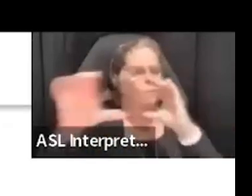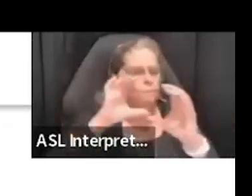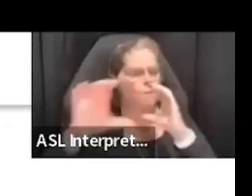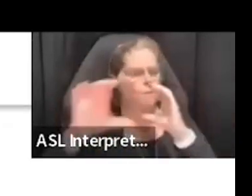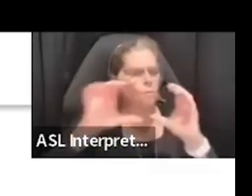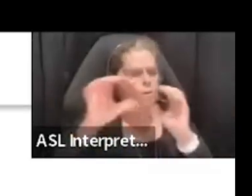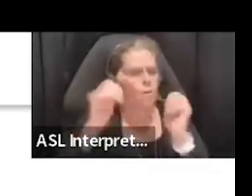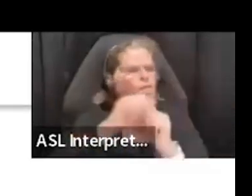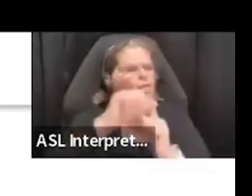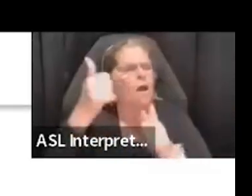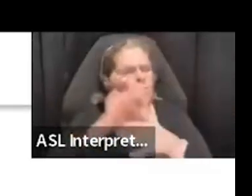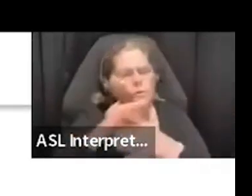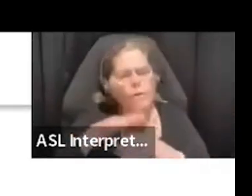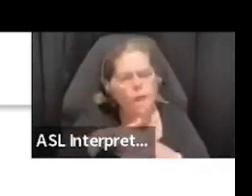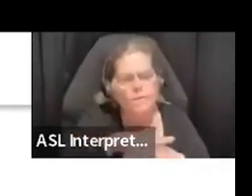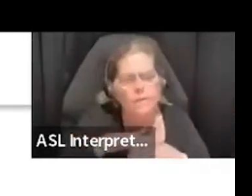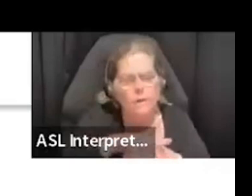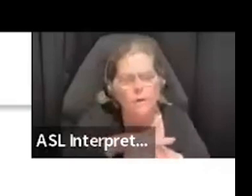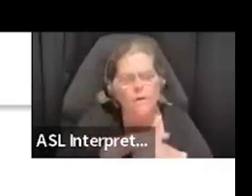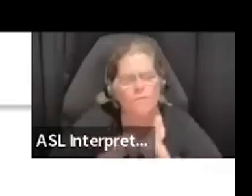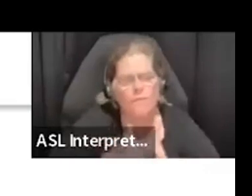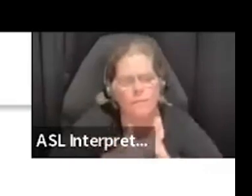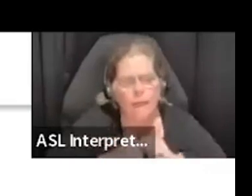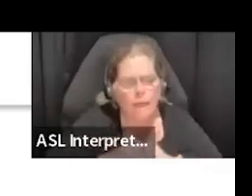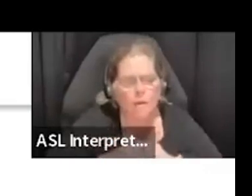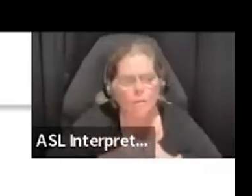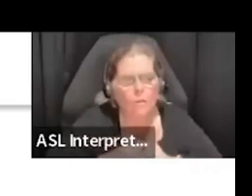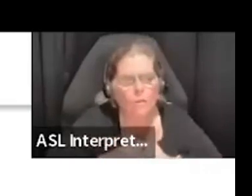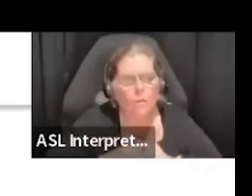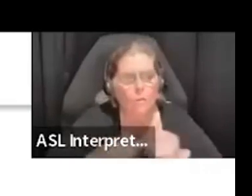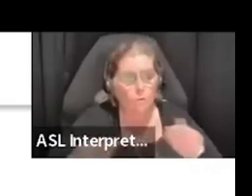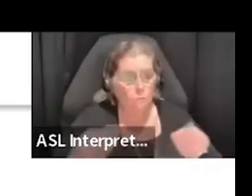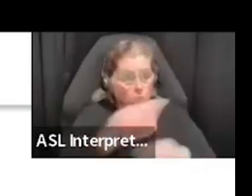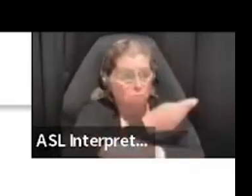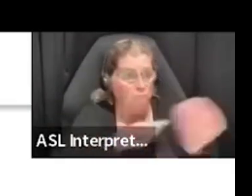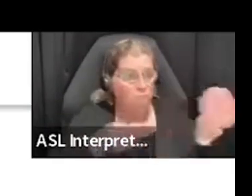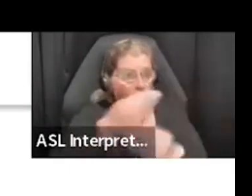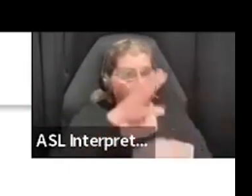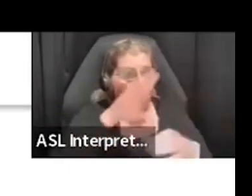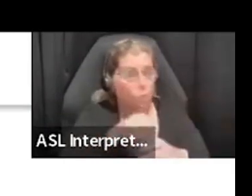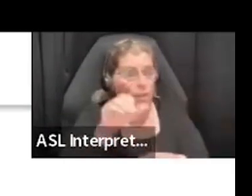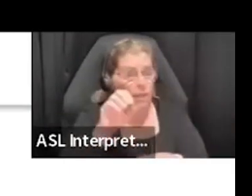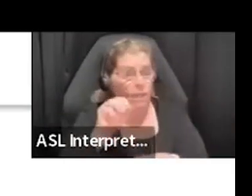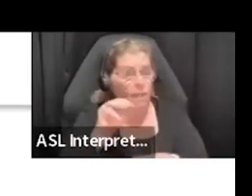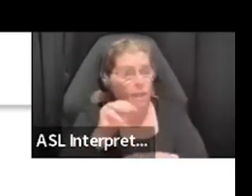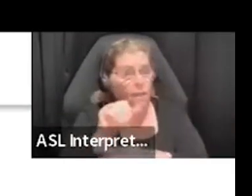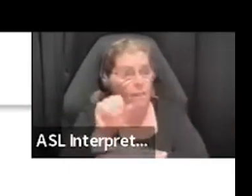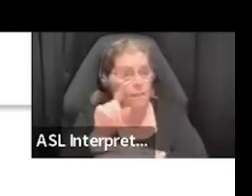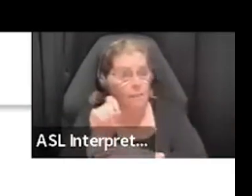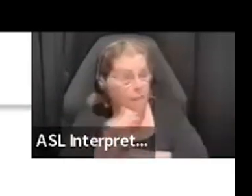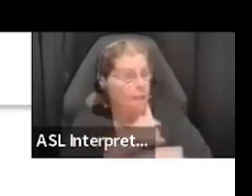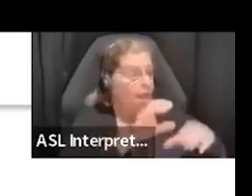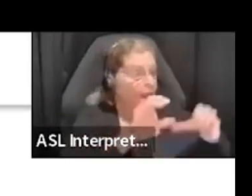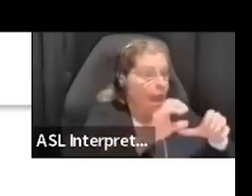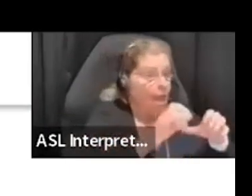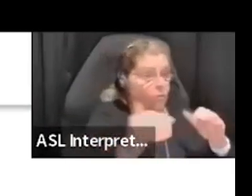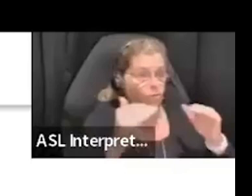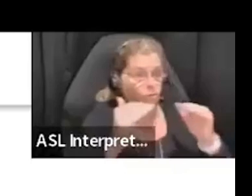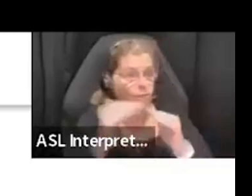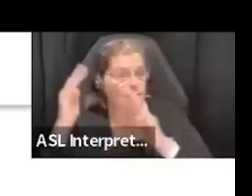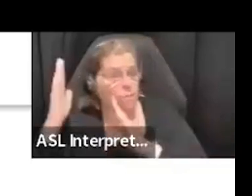content offices within the State Department? If actions equal expectations, their actions and